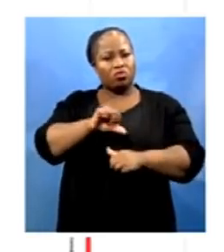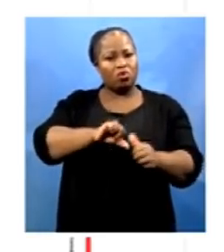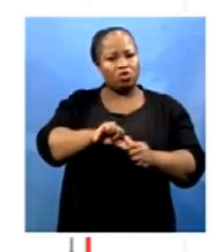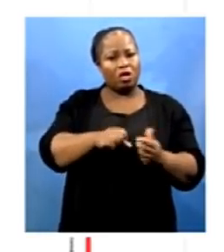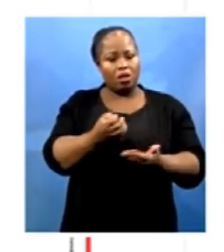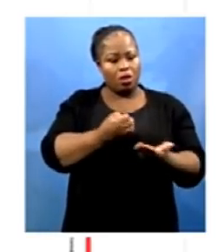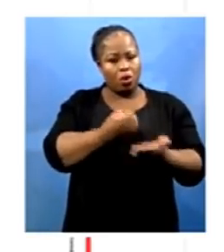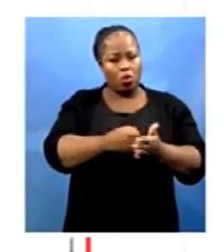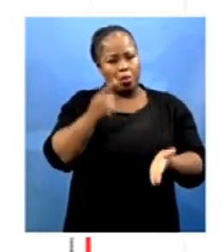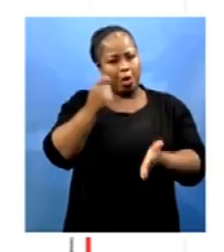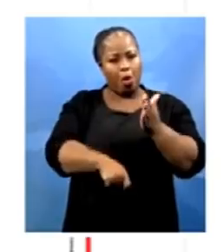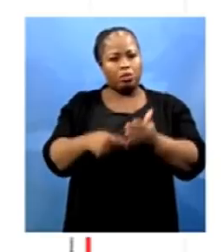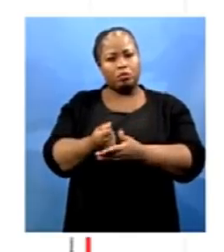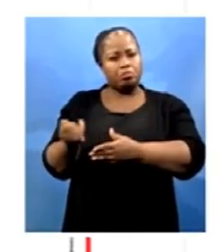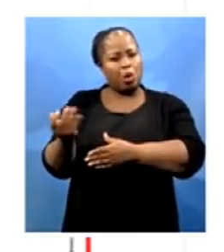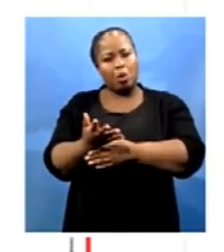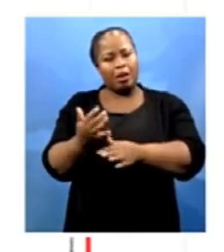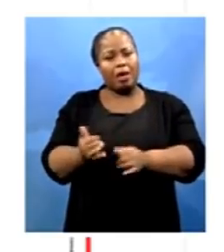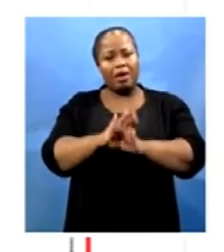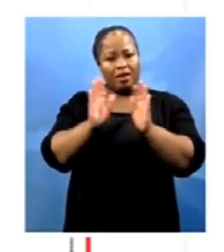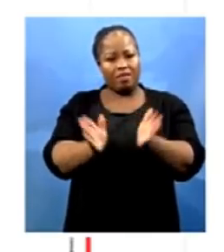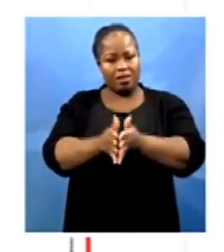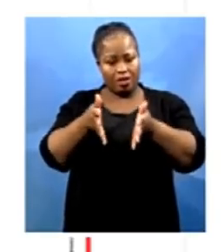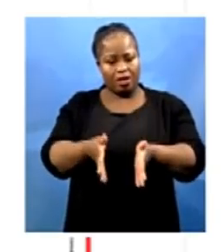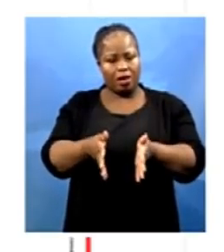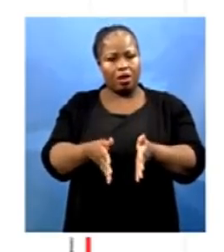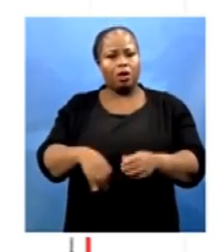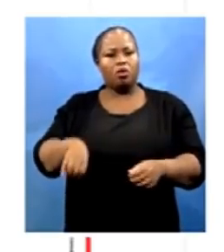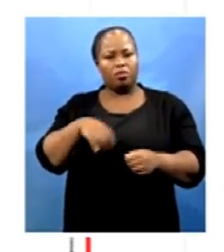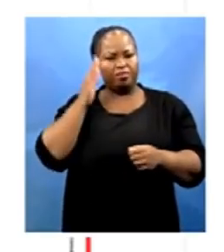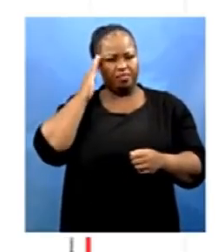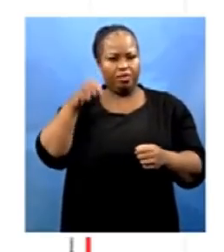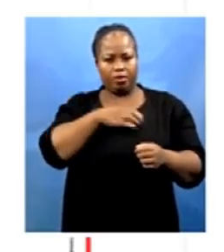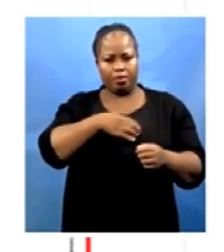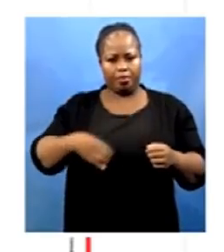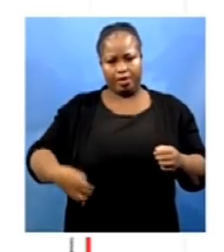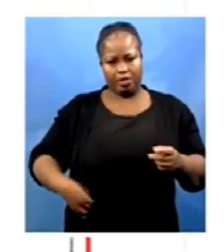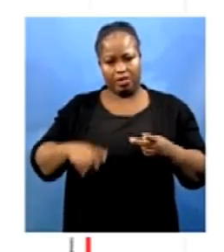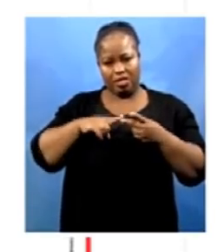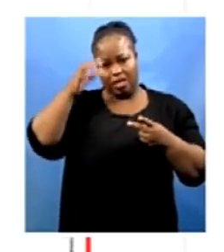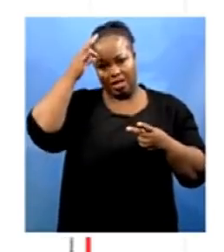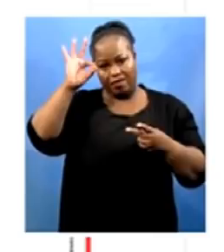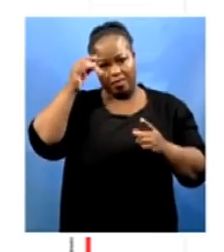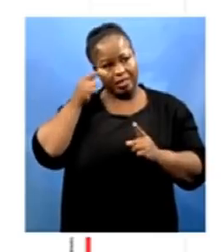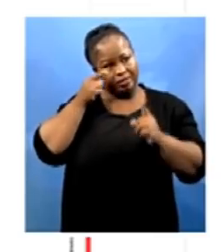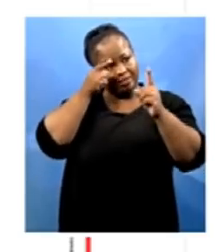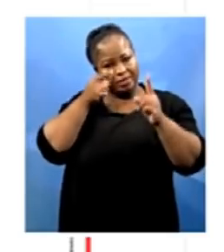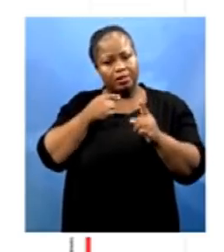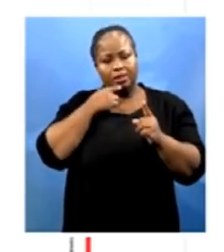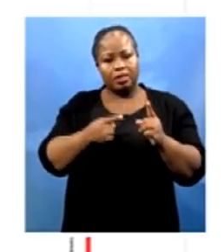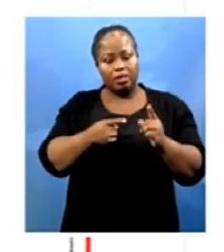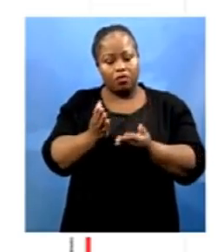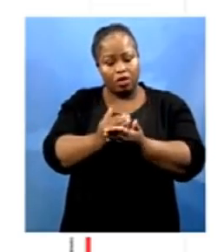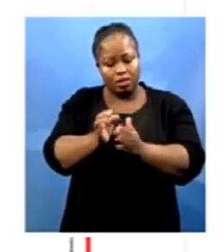society, led by our president and the government, is to intensify the health interventions that are needed to